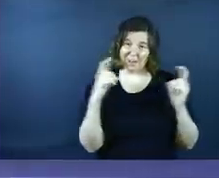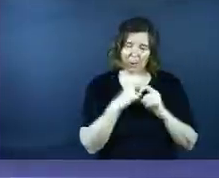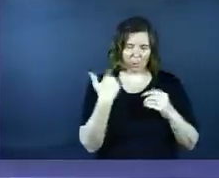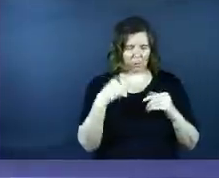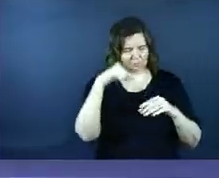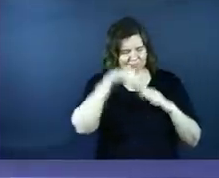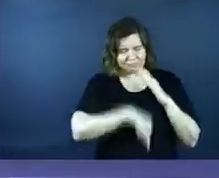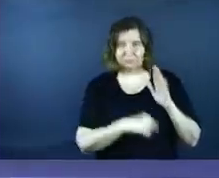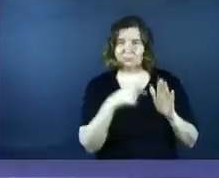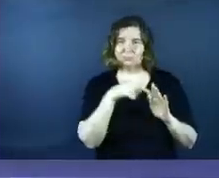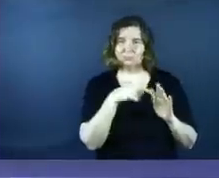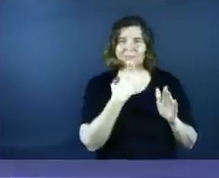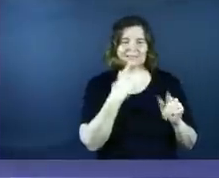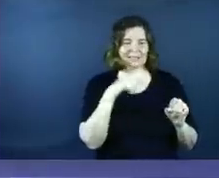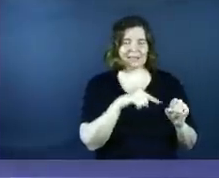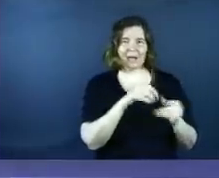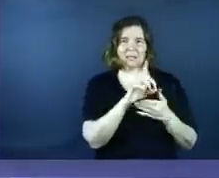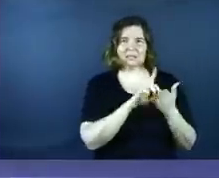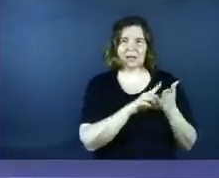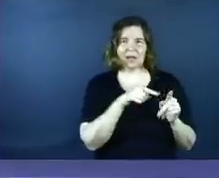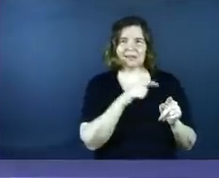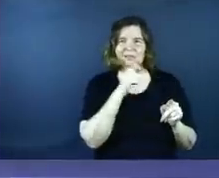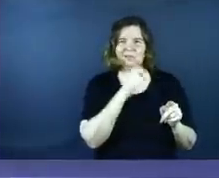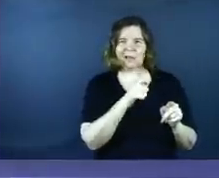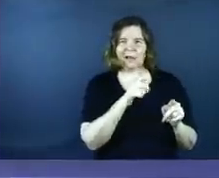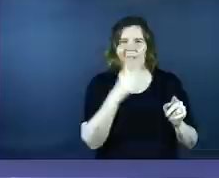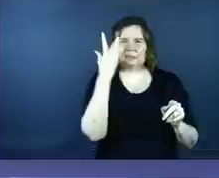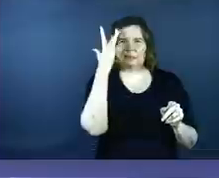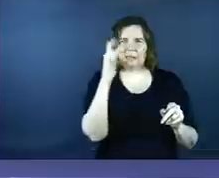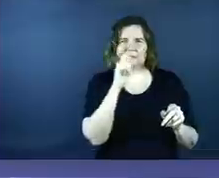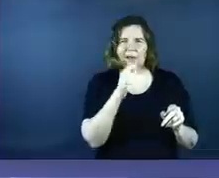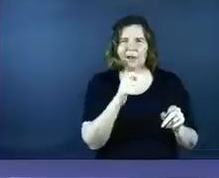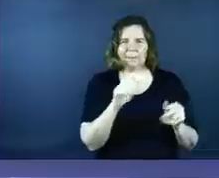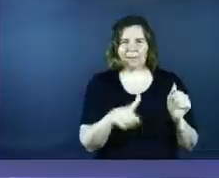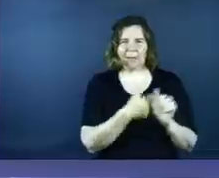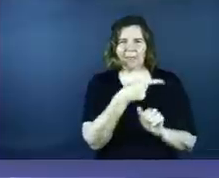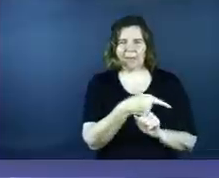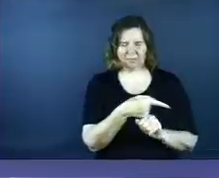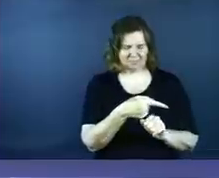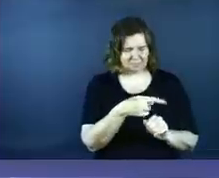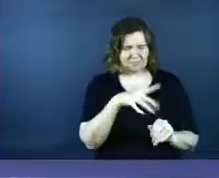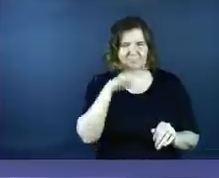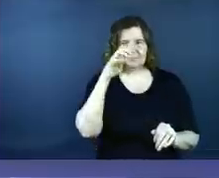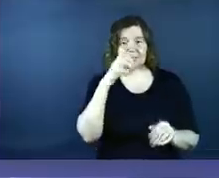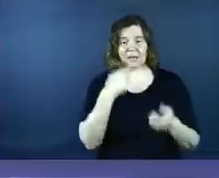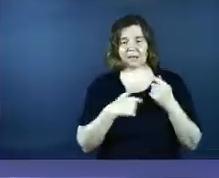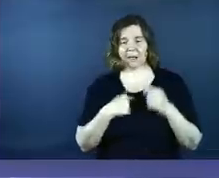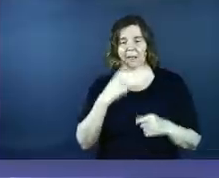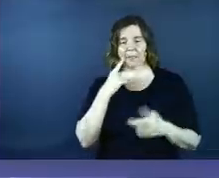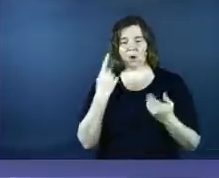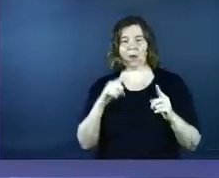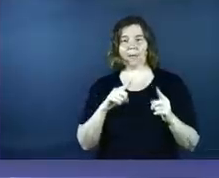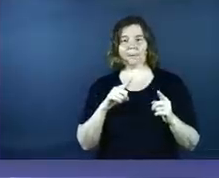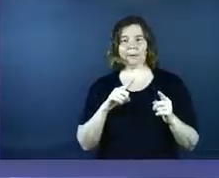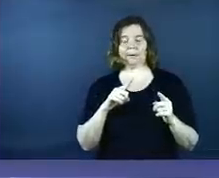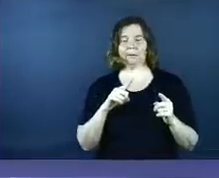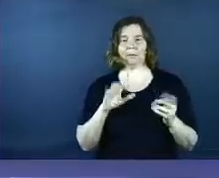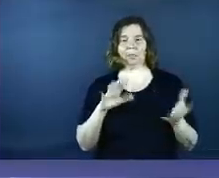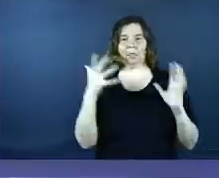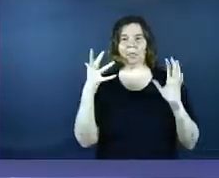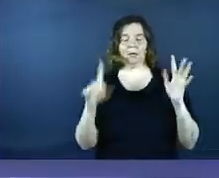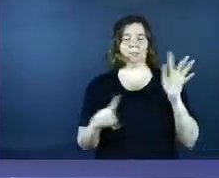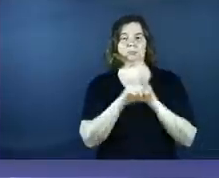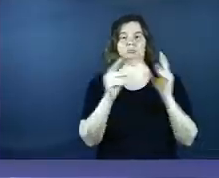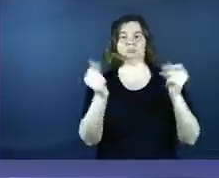complexity, he says it's not design and there's not an intelligence behind it. And instead, I think it all happened by chance and out